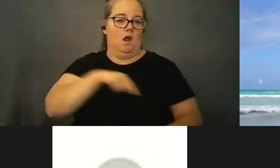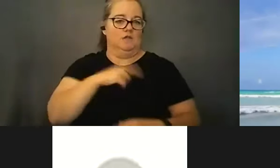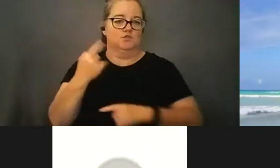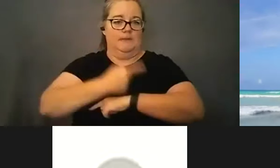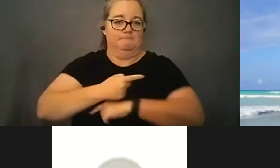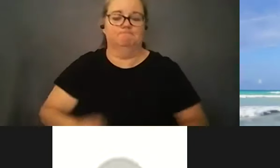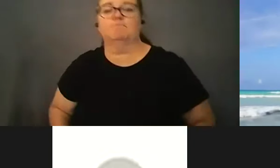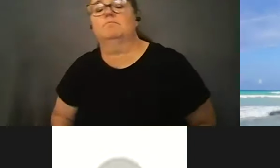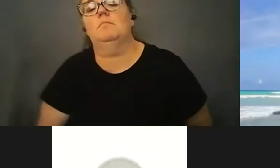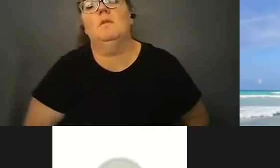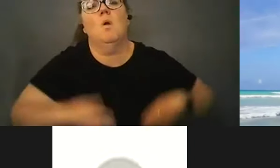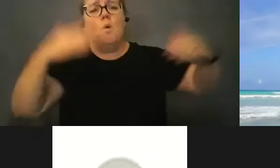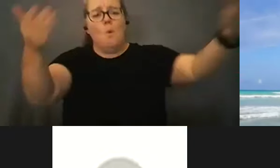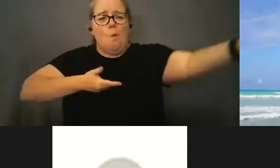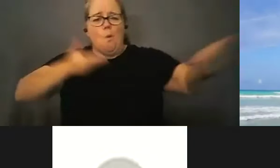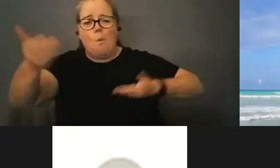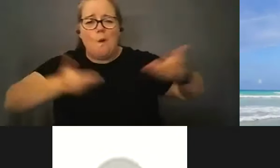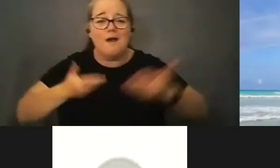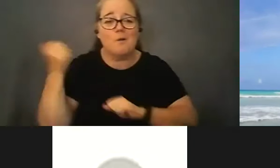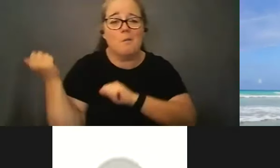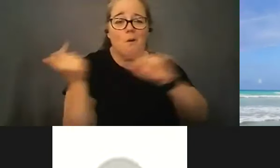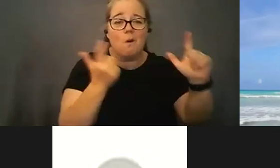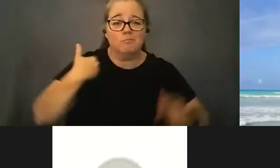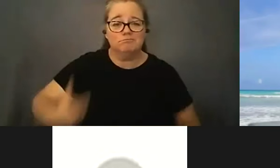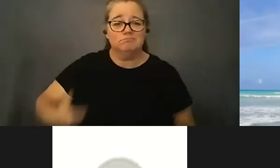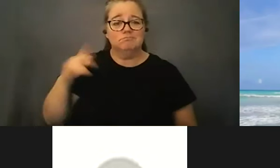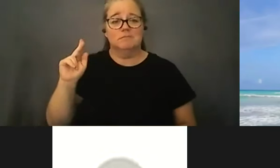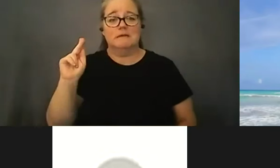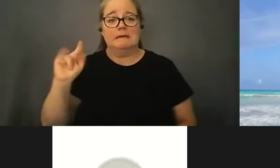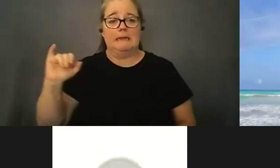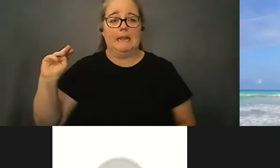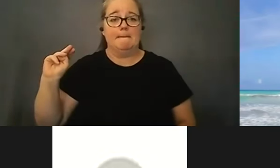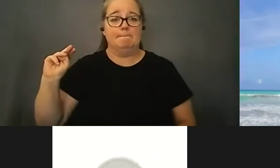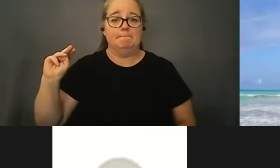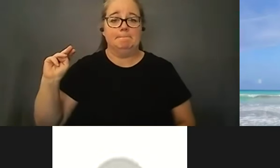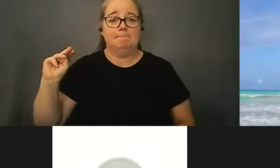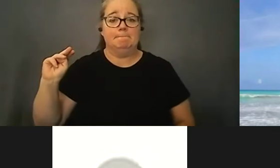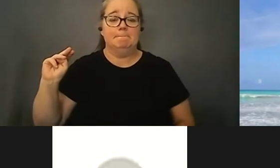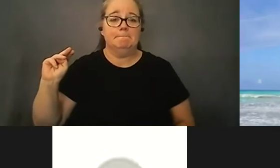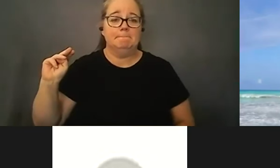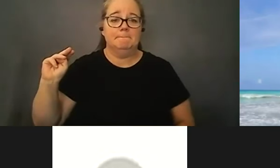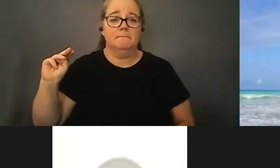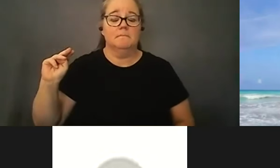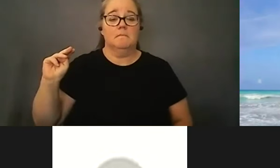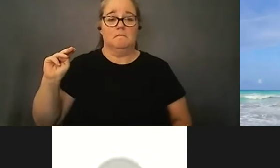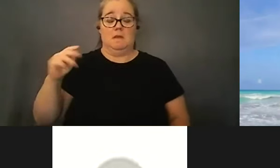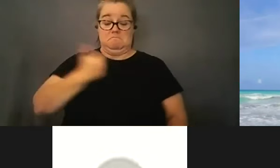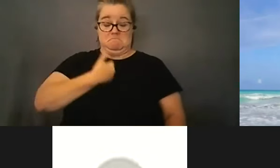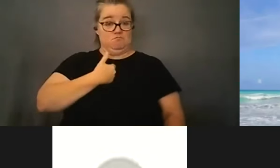Okay, welcome. My name's Kim, and I am a